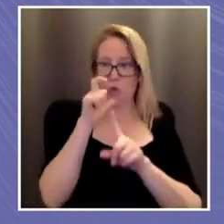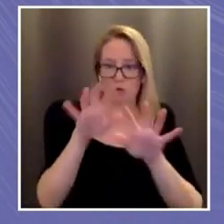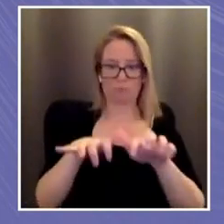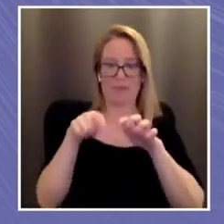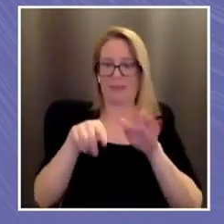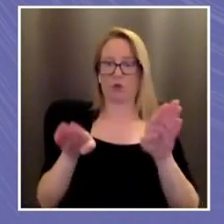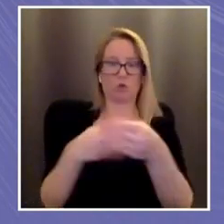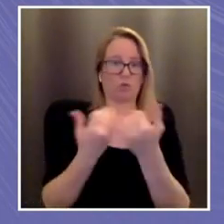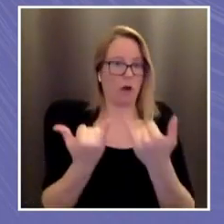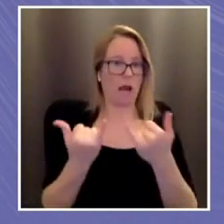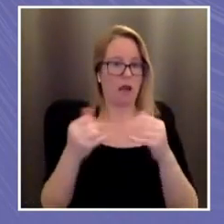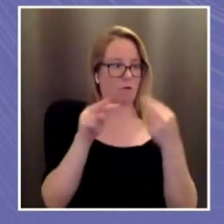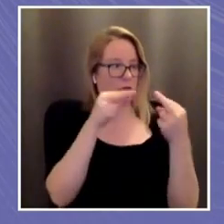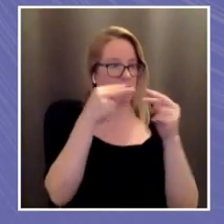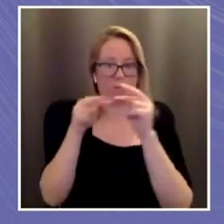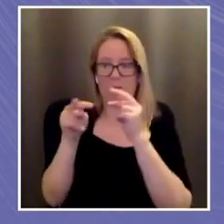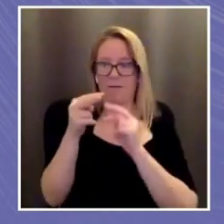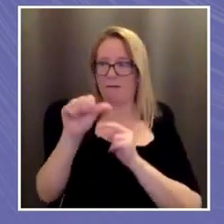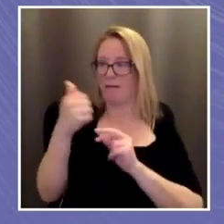right now.